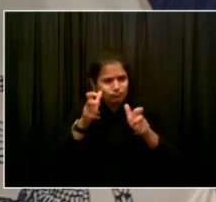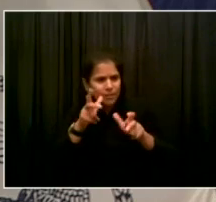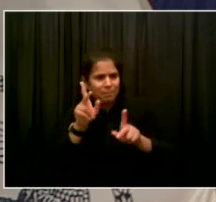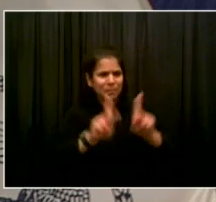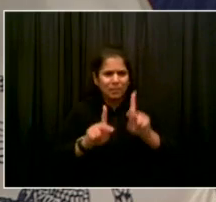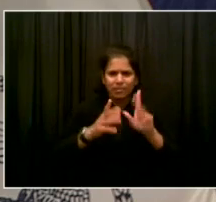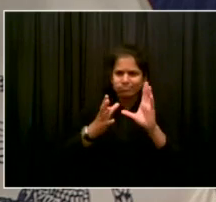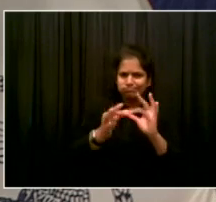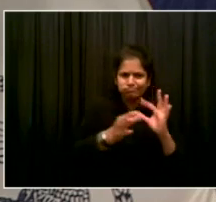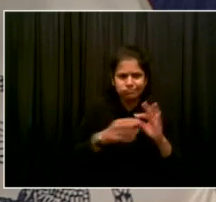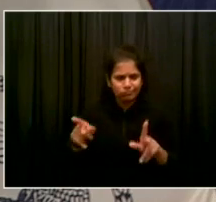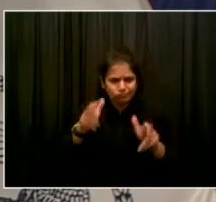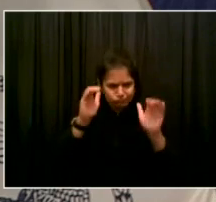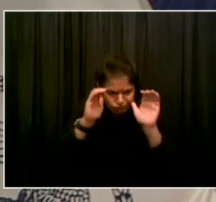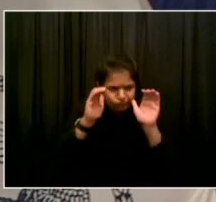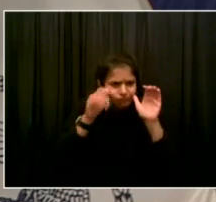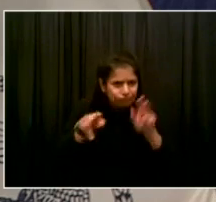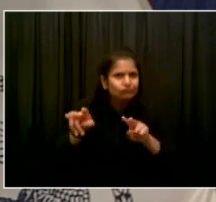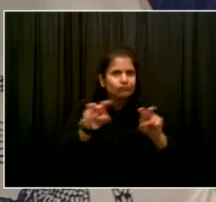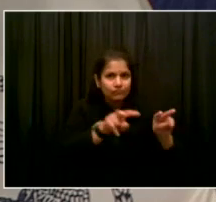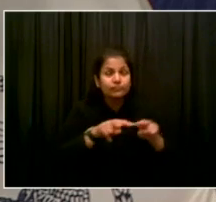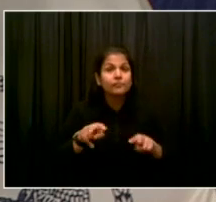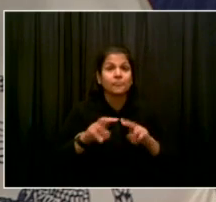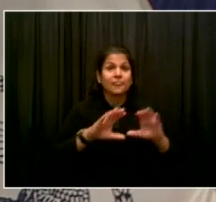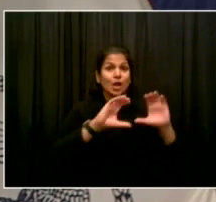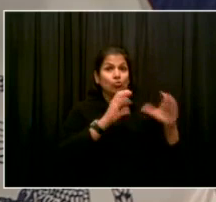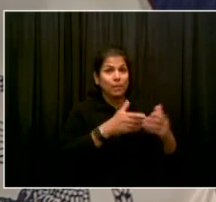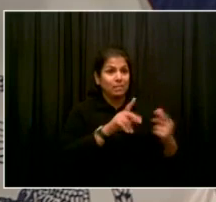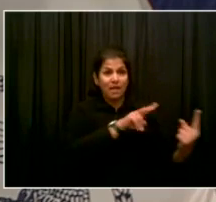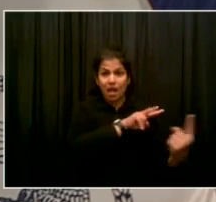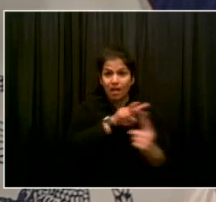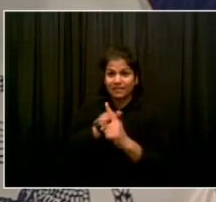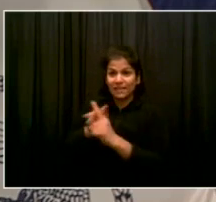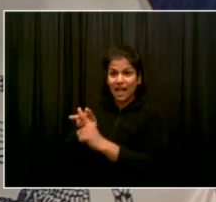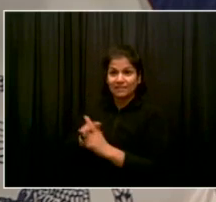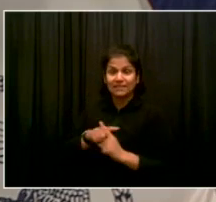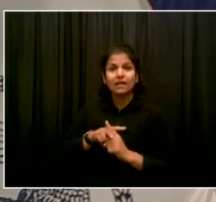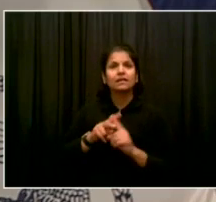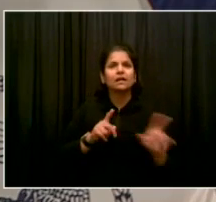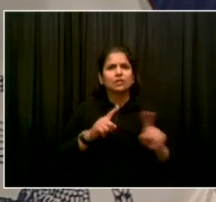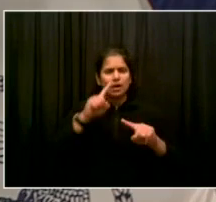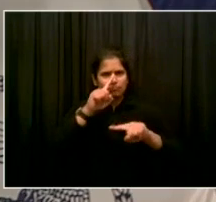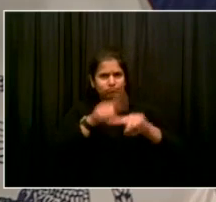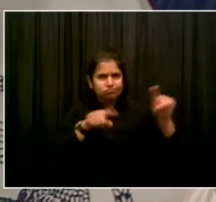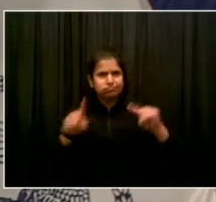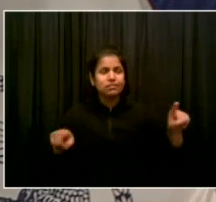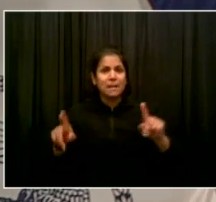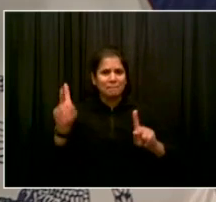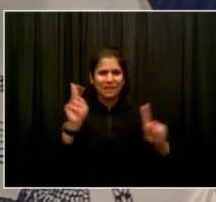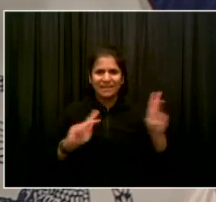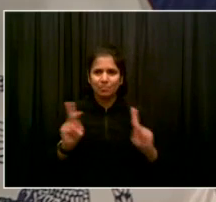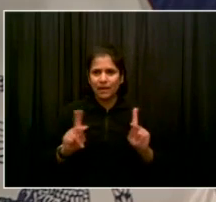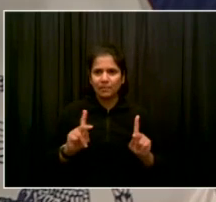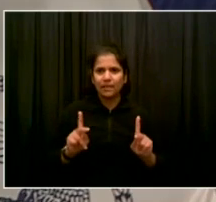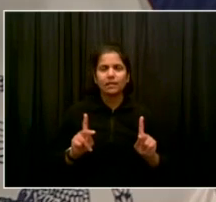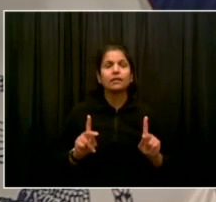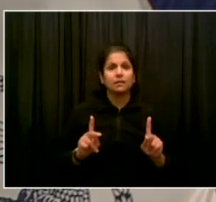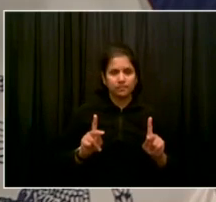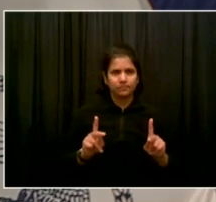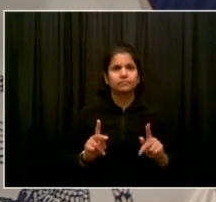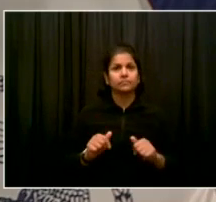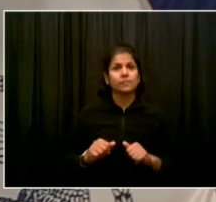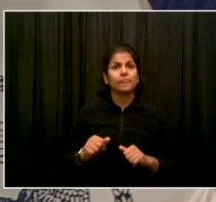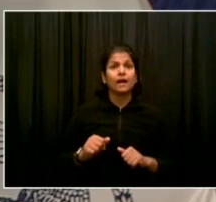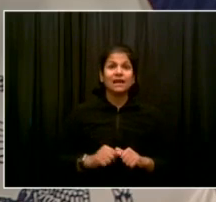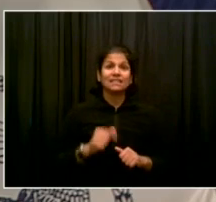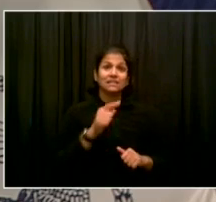and I think is indicative of who he is and how he'll govern. I think one of the things that he was talking about was the fact that he hasn't even